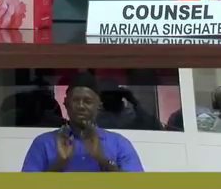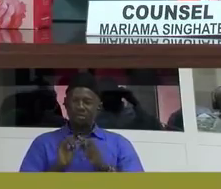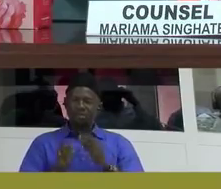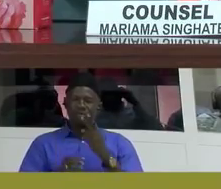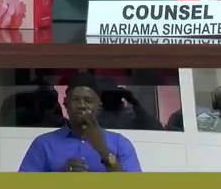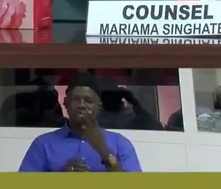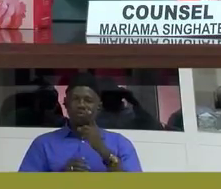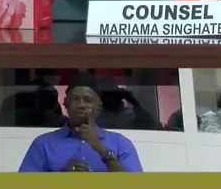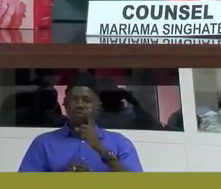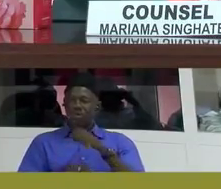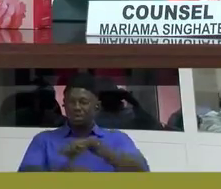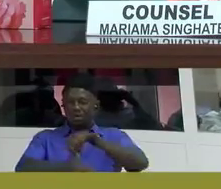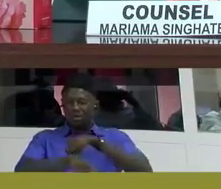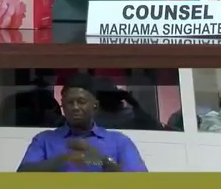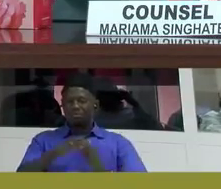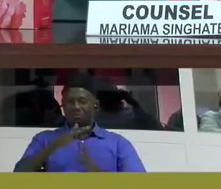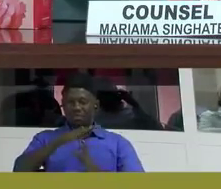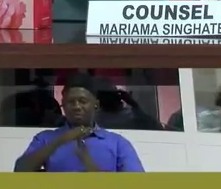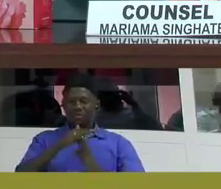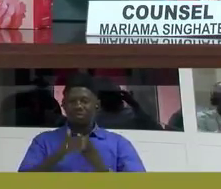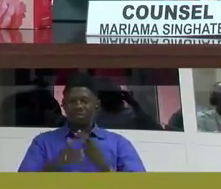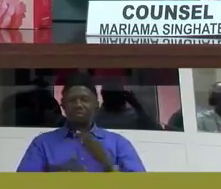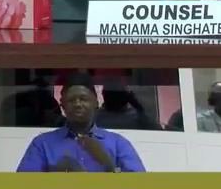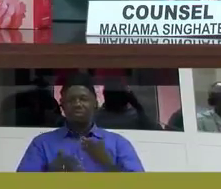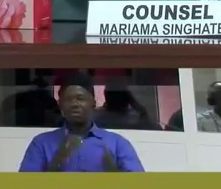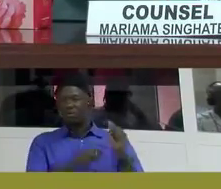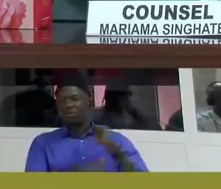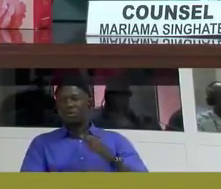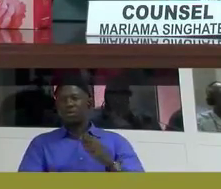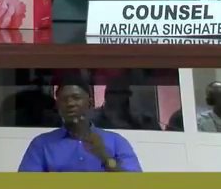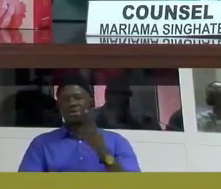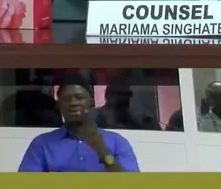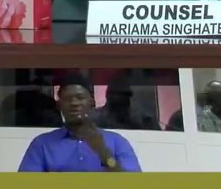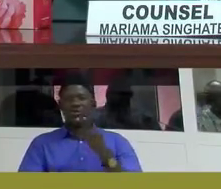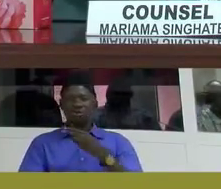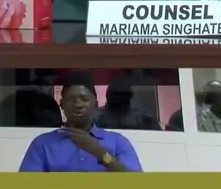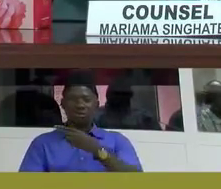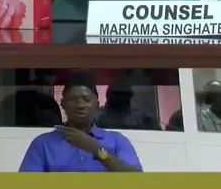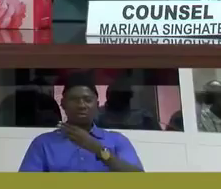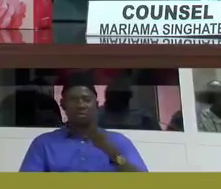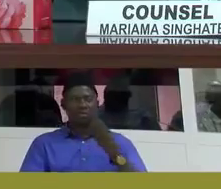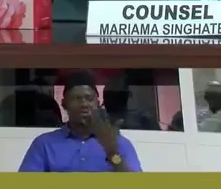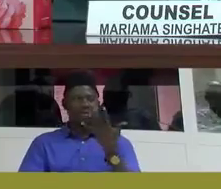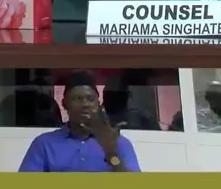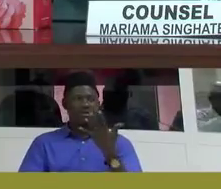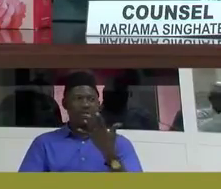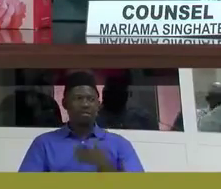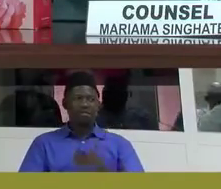2:35, we come back. Thank you. Meeting is adjourned. I have a meeting.